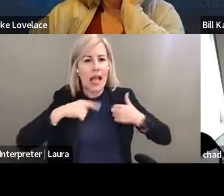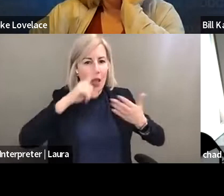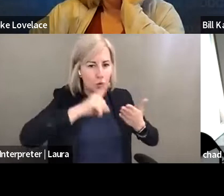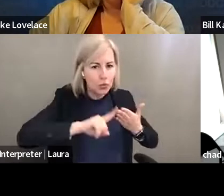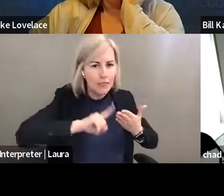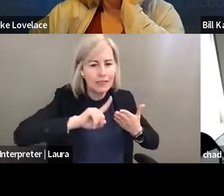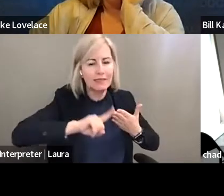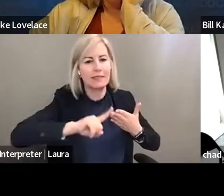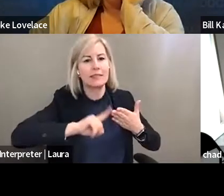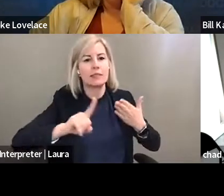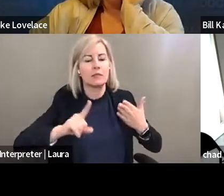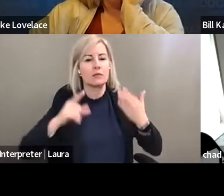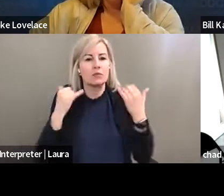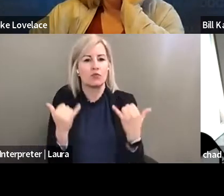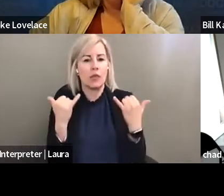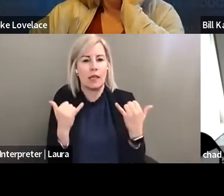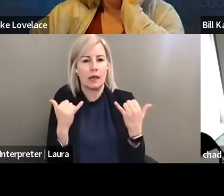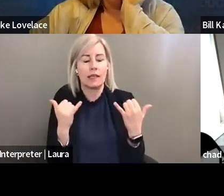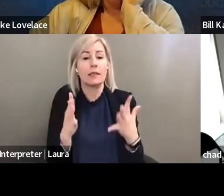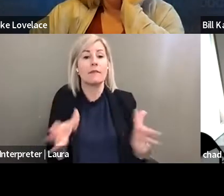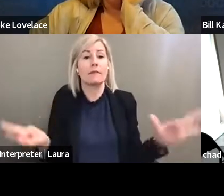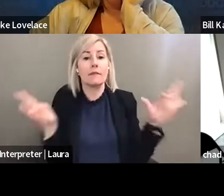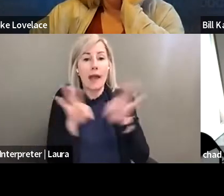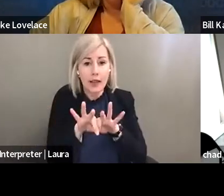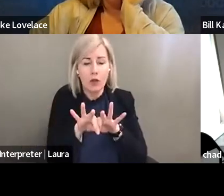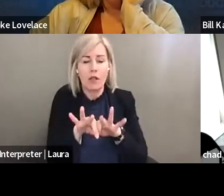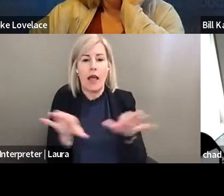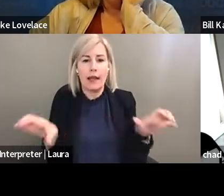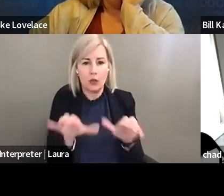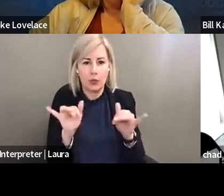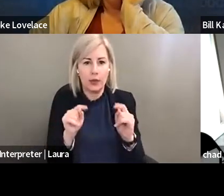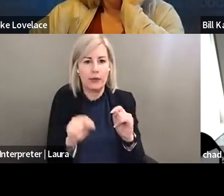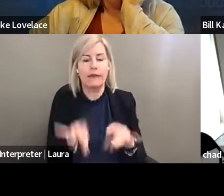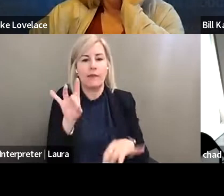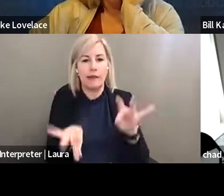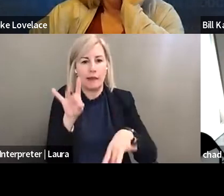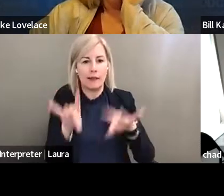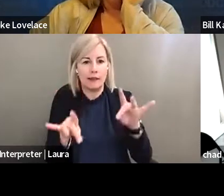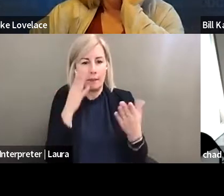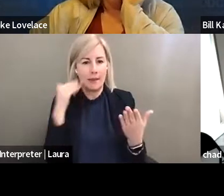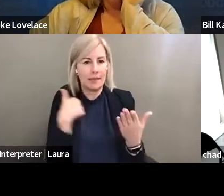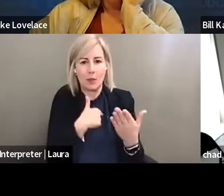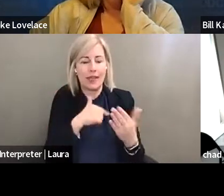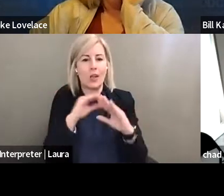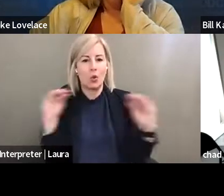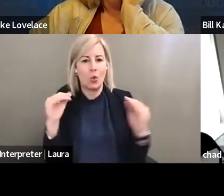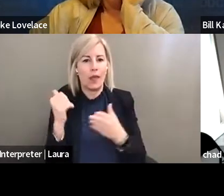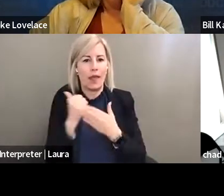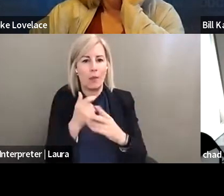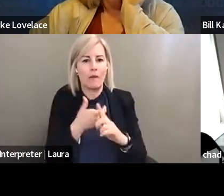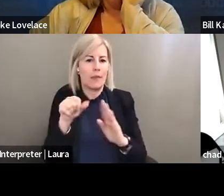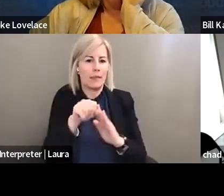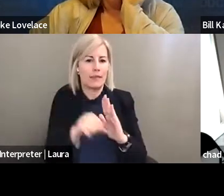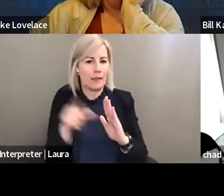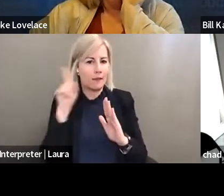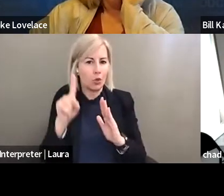investigation. At this point, it is vital that I do this stuff to find out, because we're not getting no help from the state for